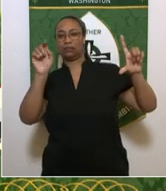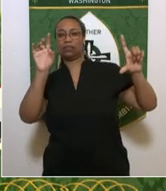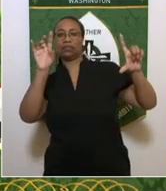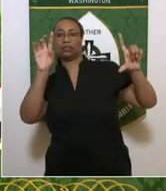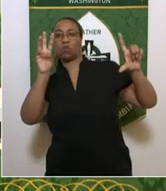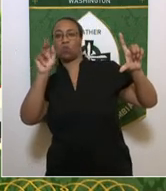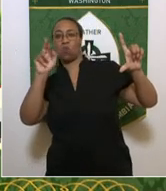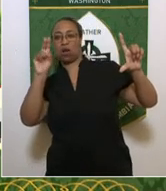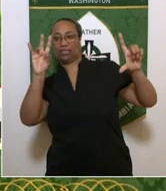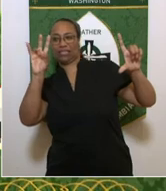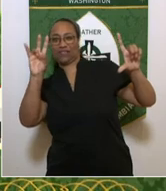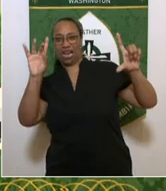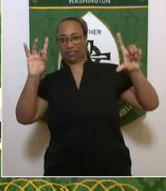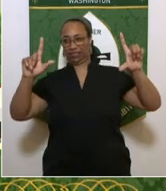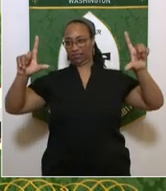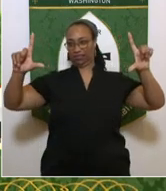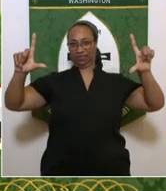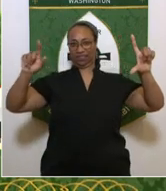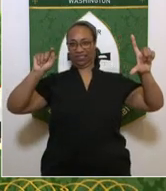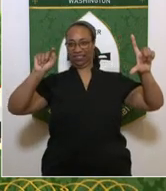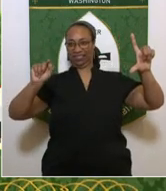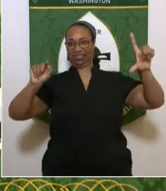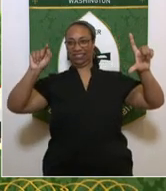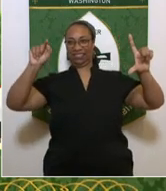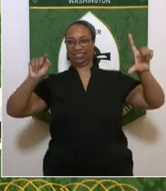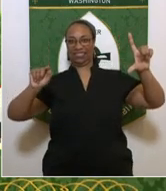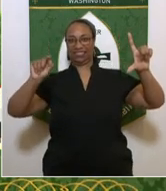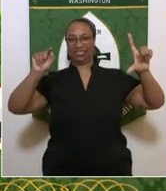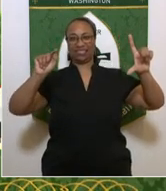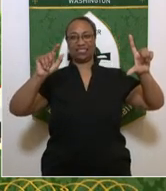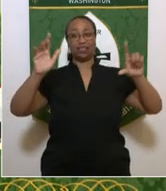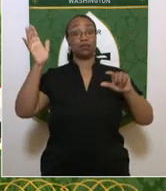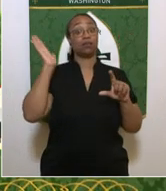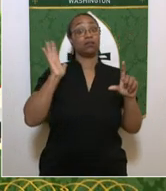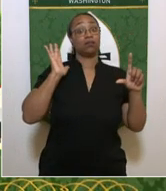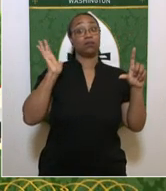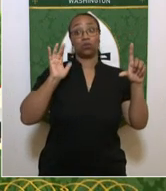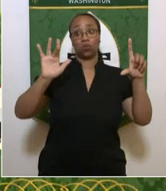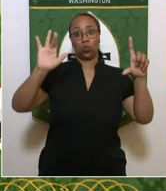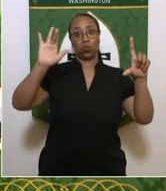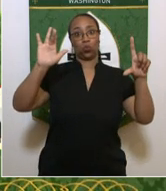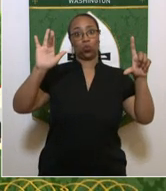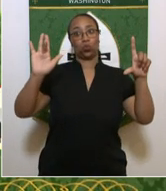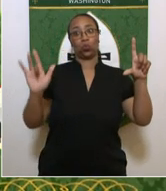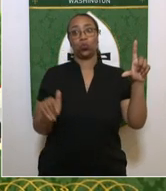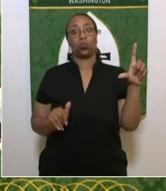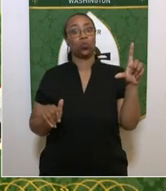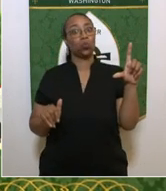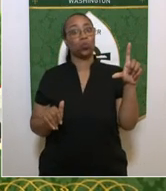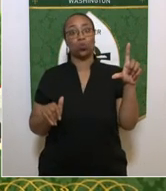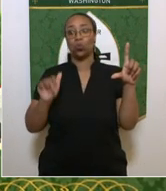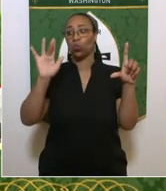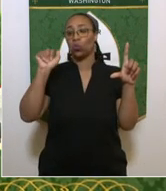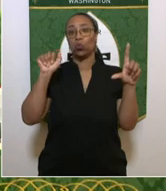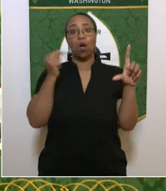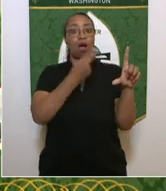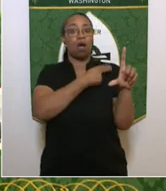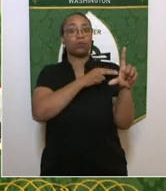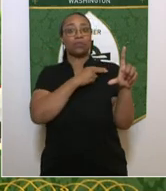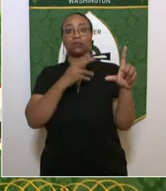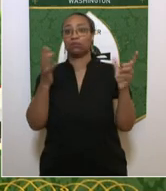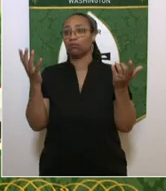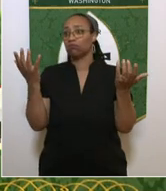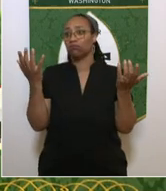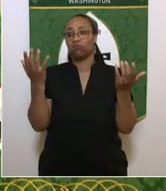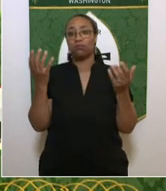sufficient full-service hospital. And everybody agreed it would be one of the most difficult things that we would do. And